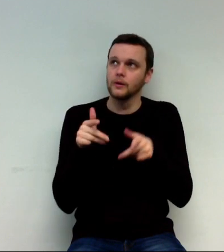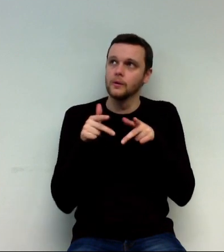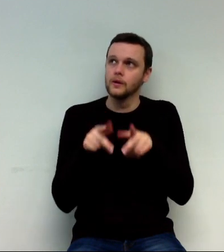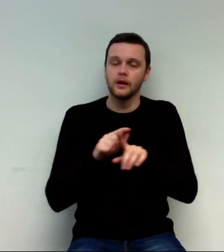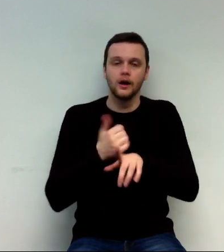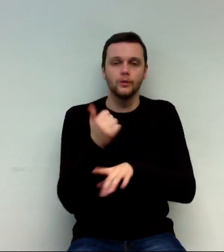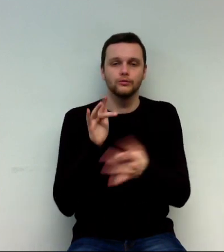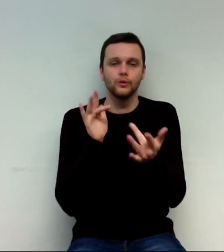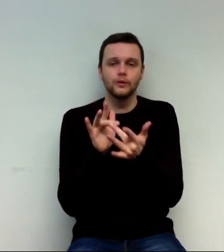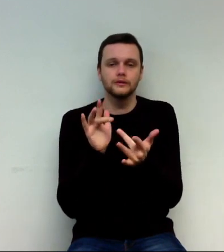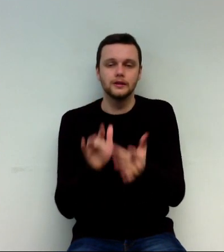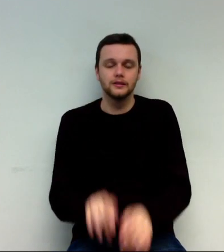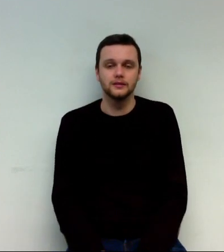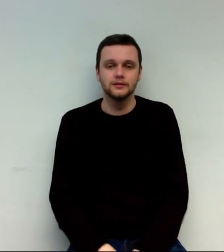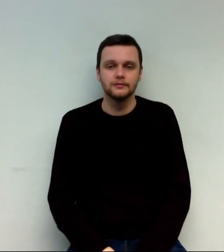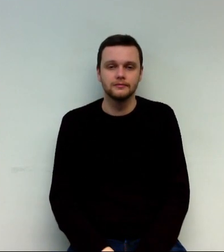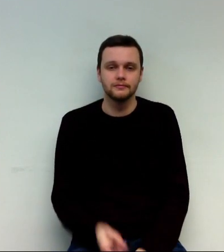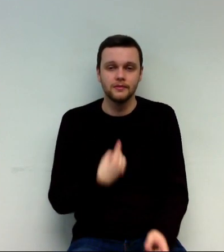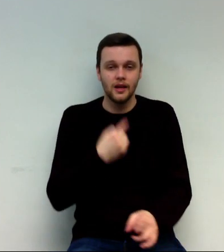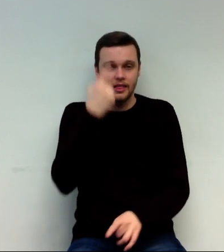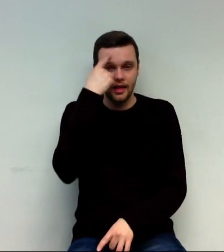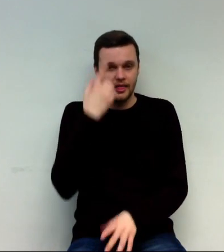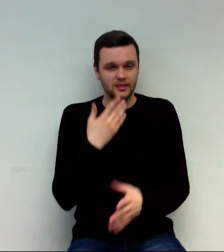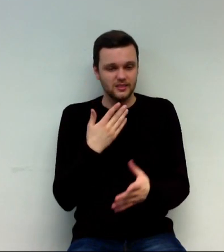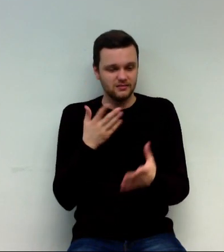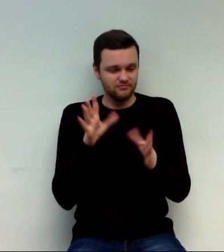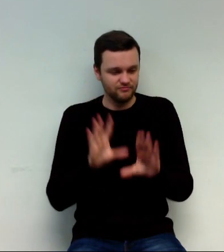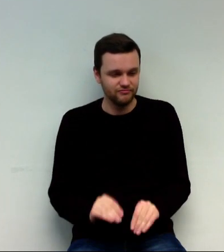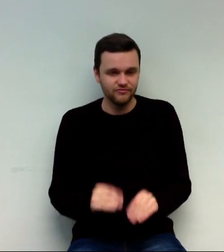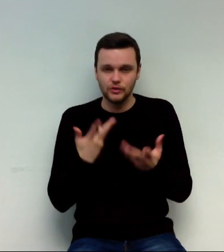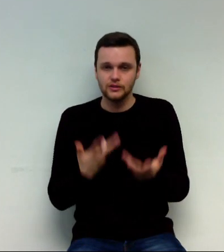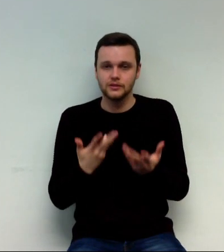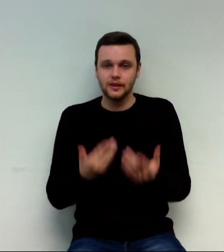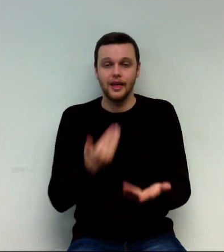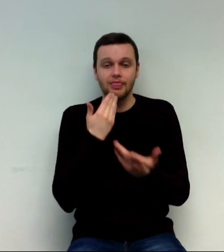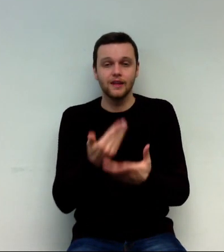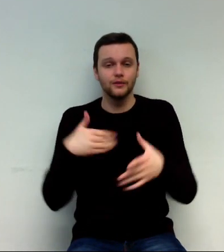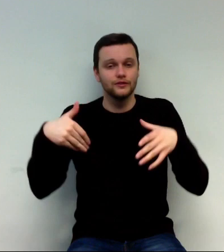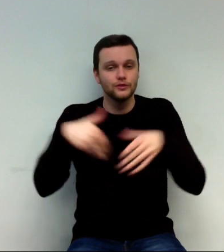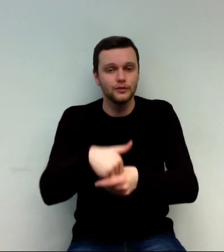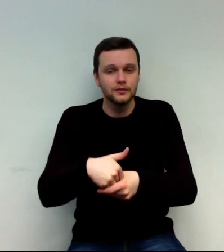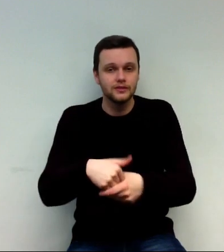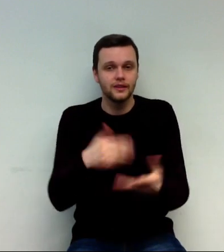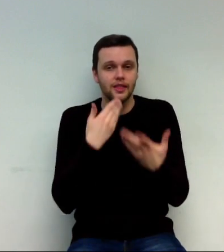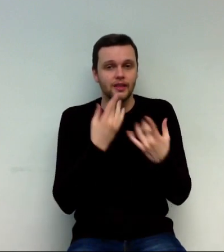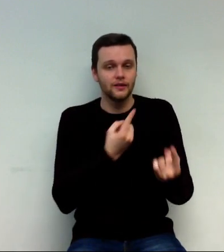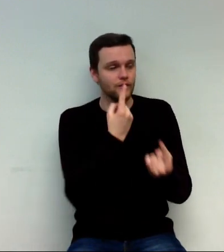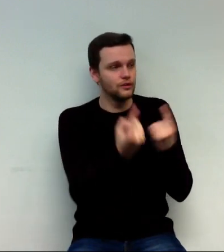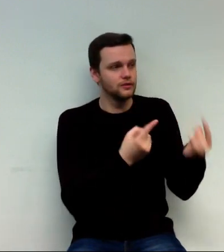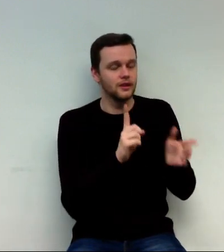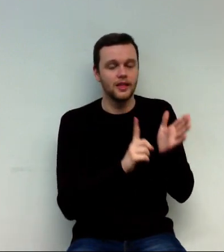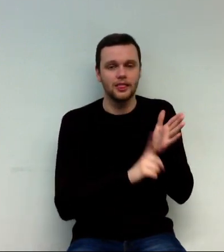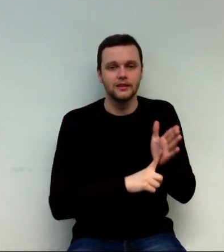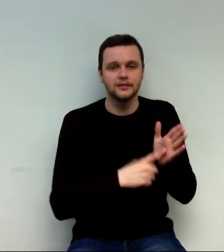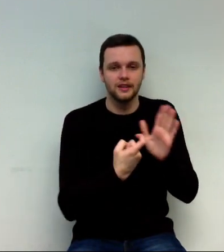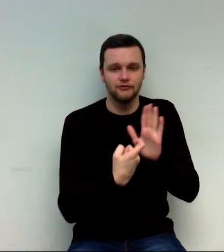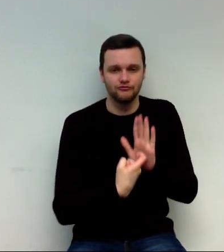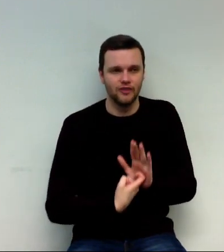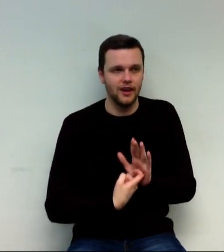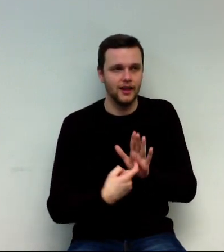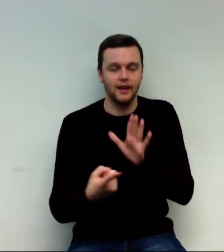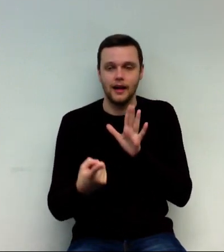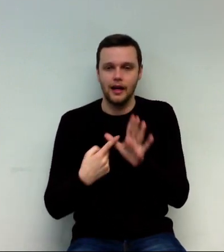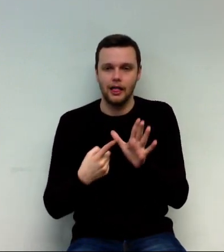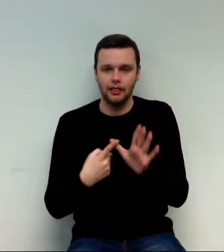touch. But that's it for today. Thank you so much for joining. Thank you to everyone in the room. Thank you to Lindsay. Thank you to Ray. Thank you to